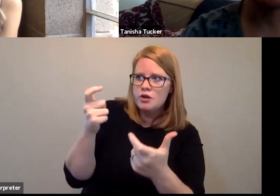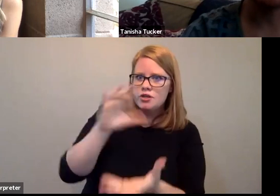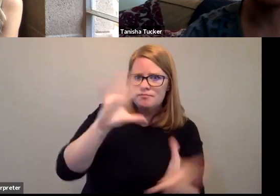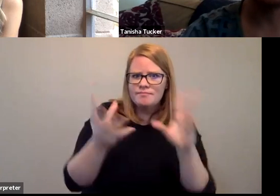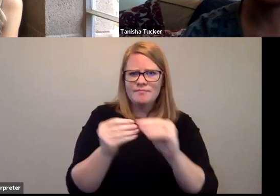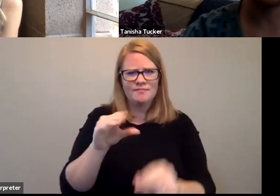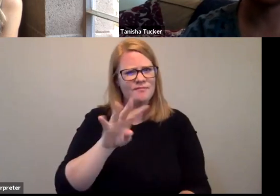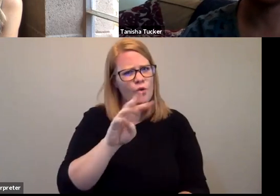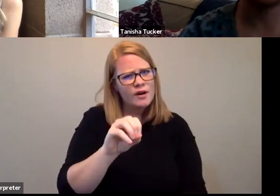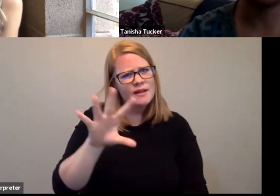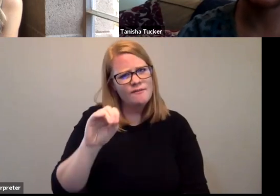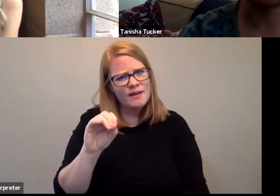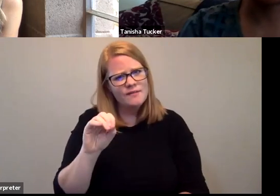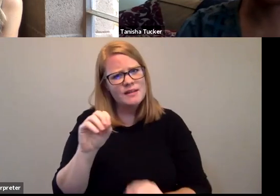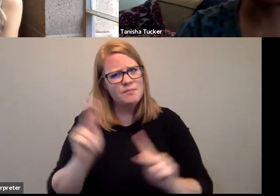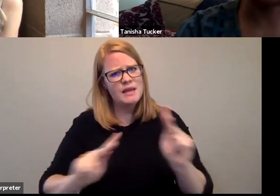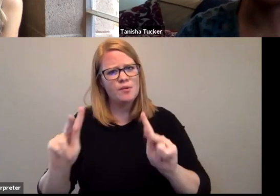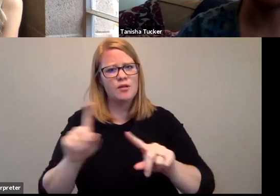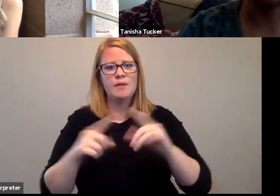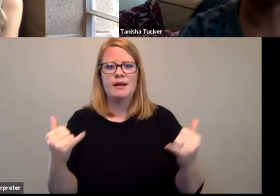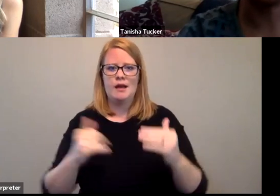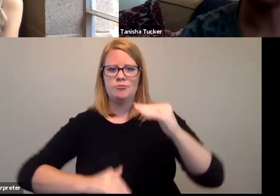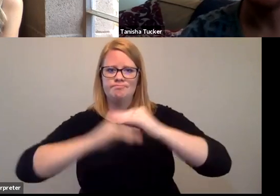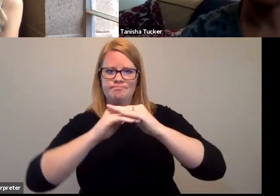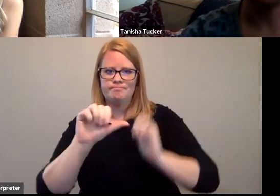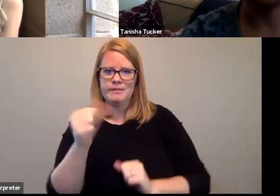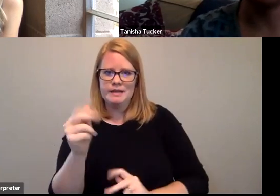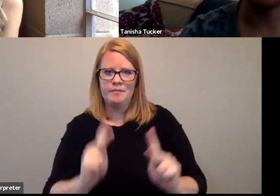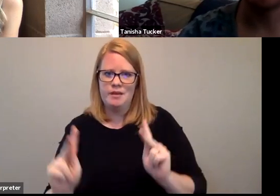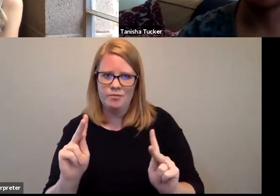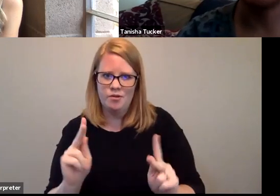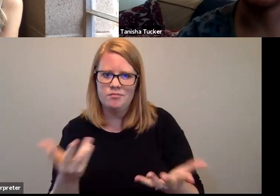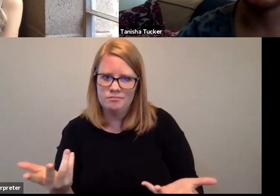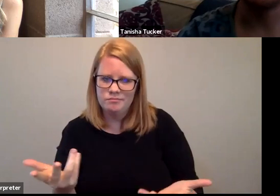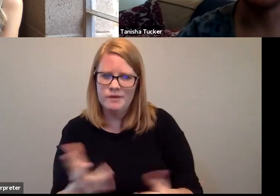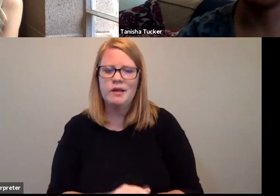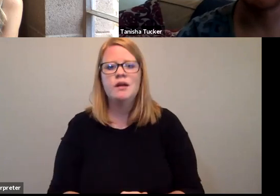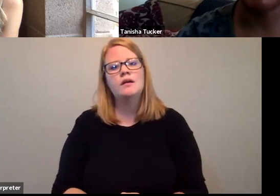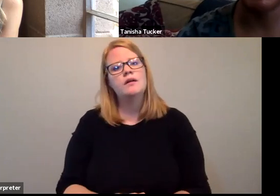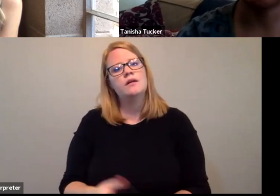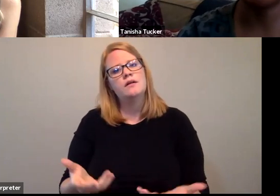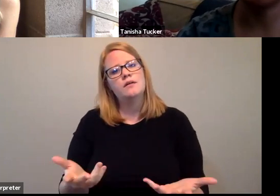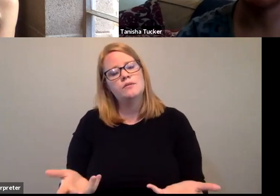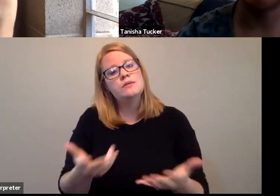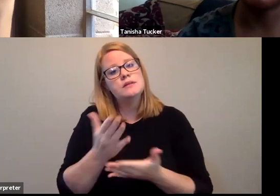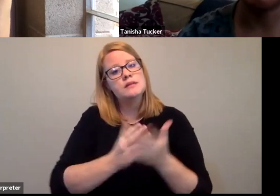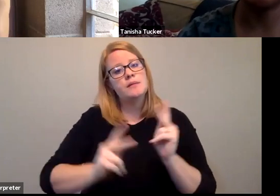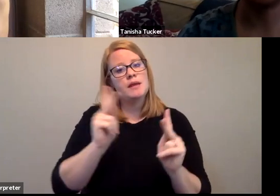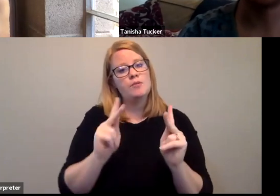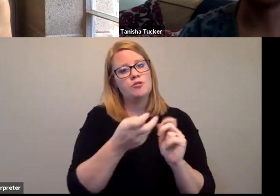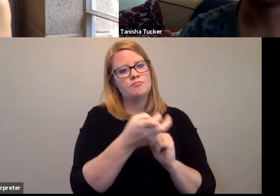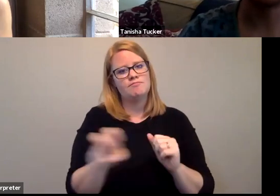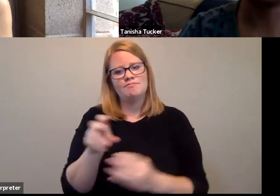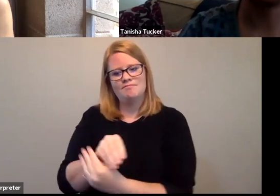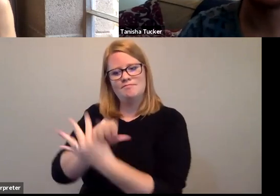going to change this year. I think a lot of people, of course, are moving on to video presentations. So I have one group coming out,